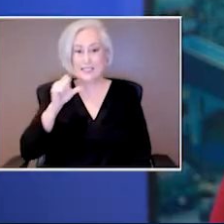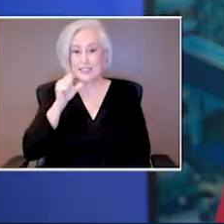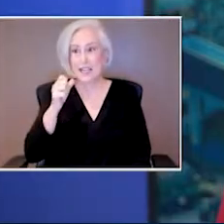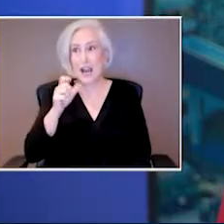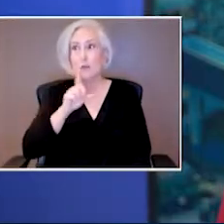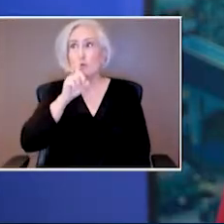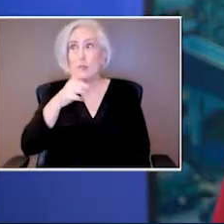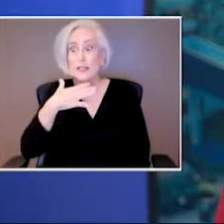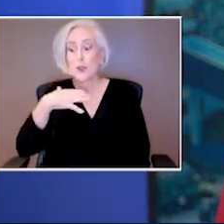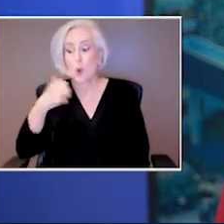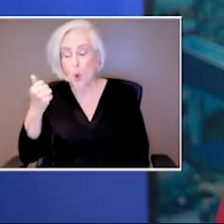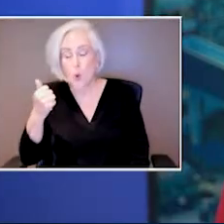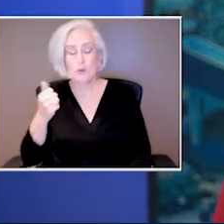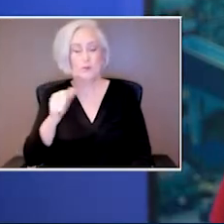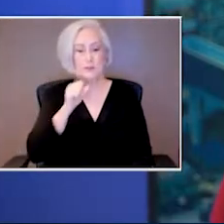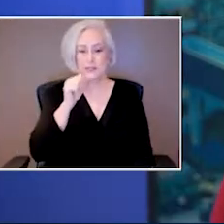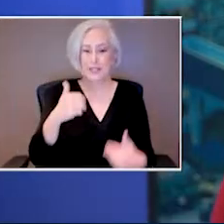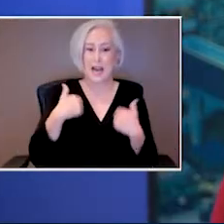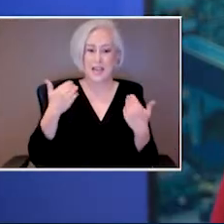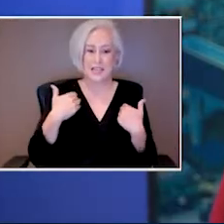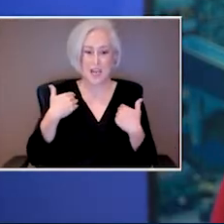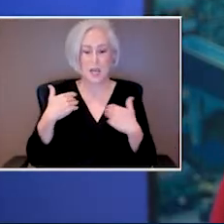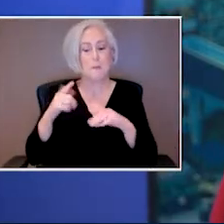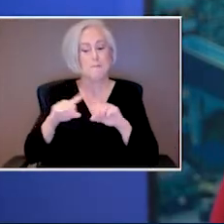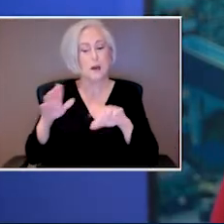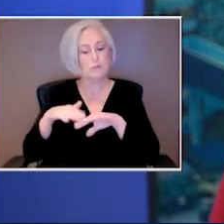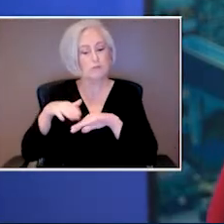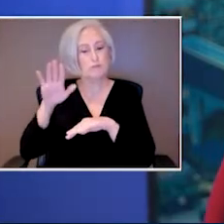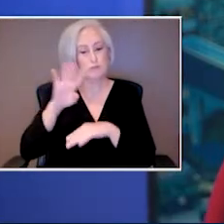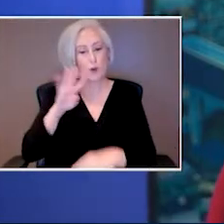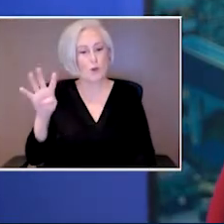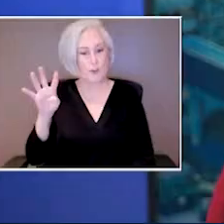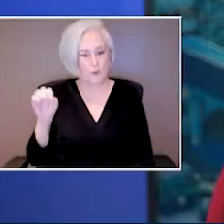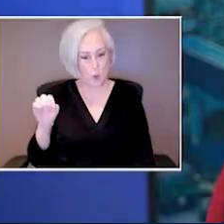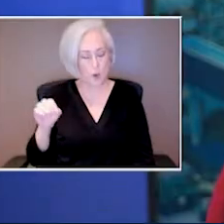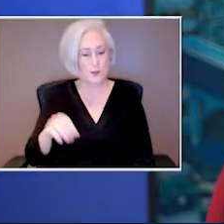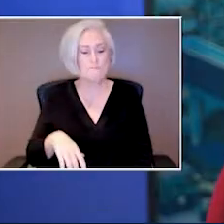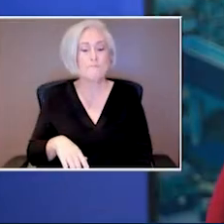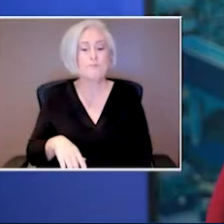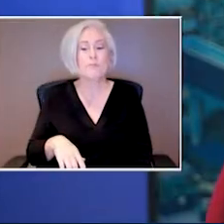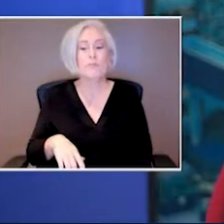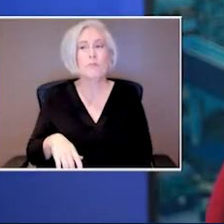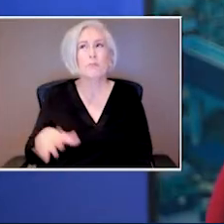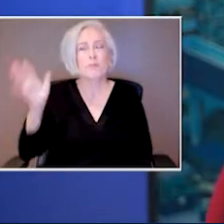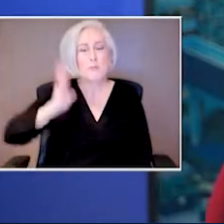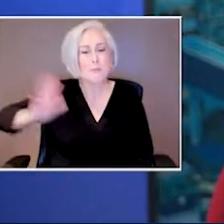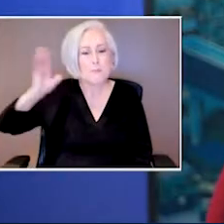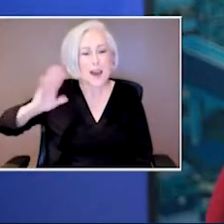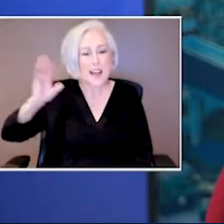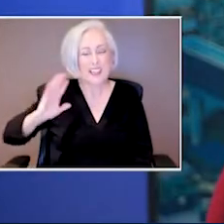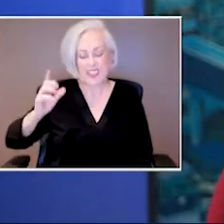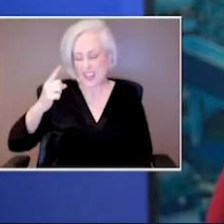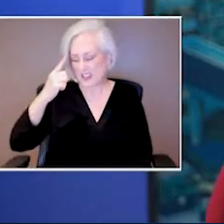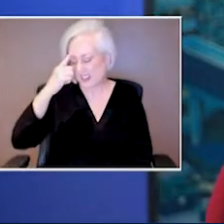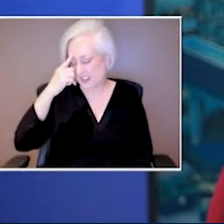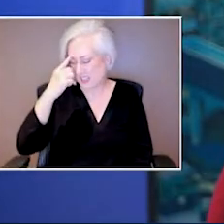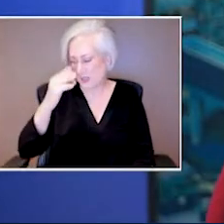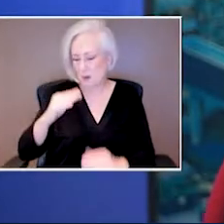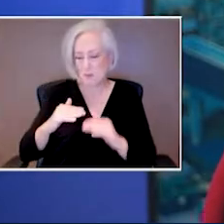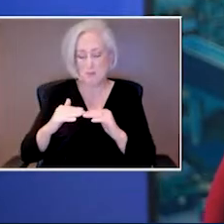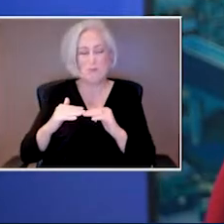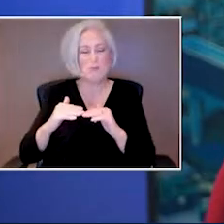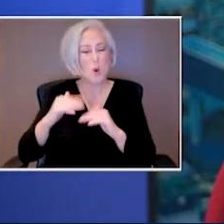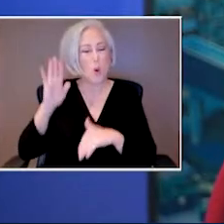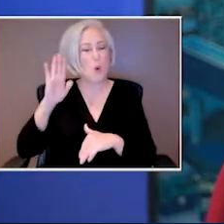over that 40 threshold. And I think back when they were diagnosed, this was 15 plus years ago